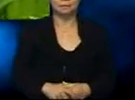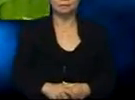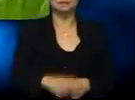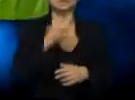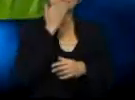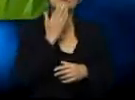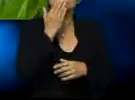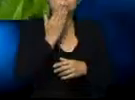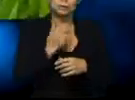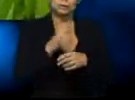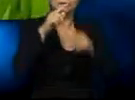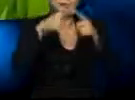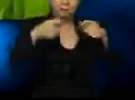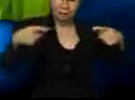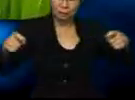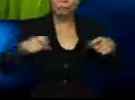Glucose is a type of sugar.